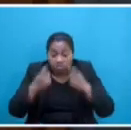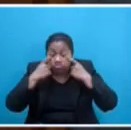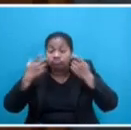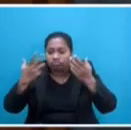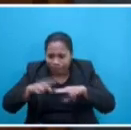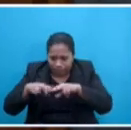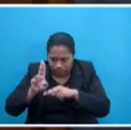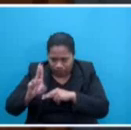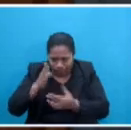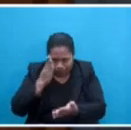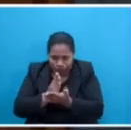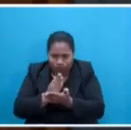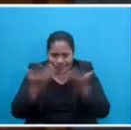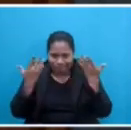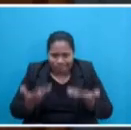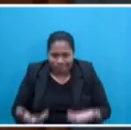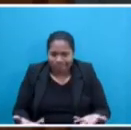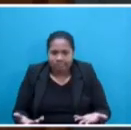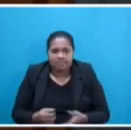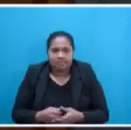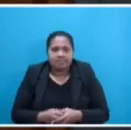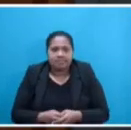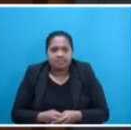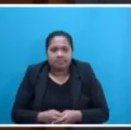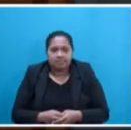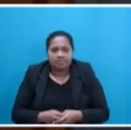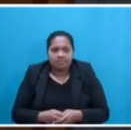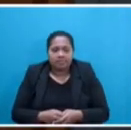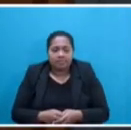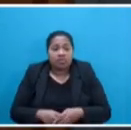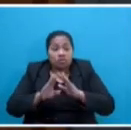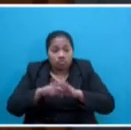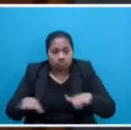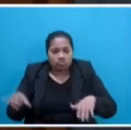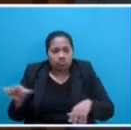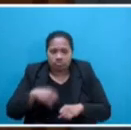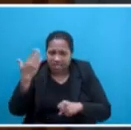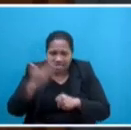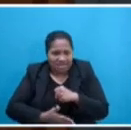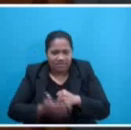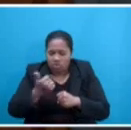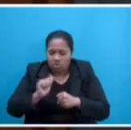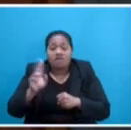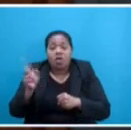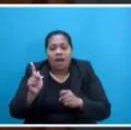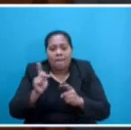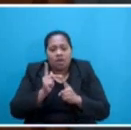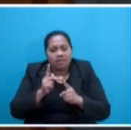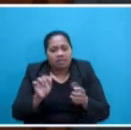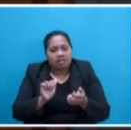commend Wild's kids for denouncing her comments. Children should never be used for political gain.